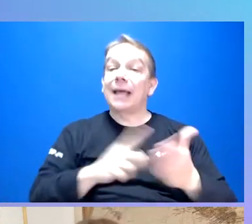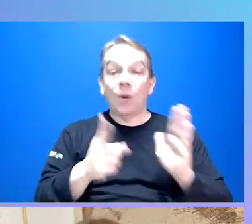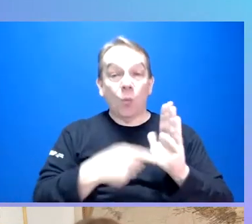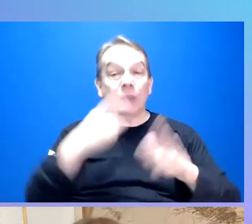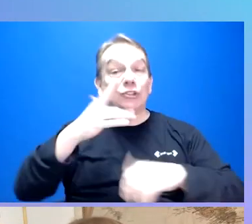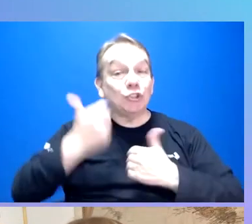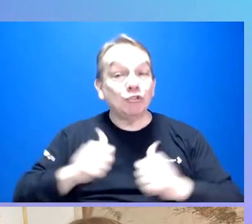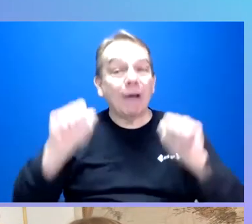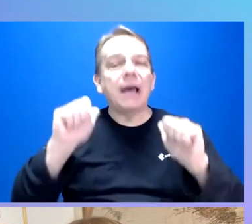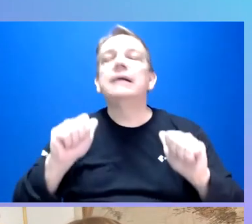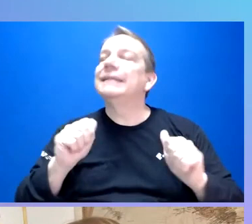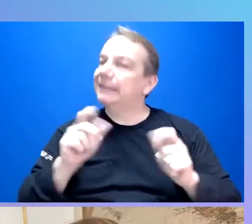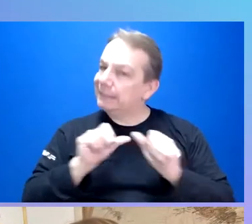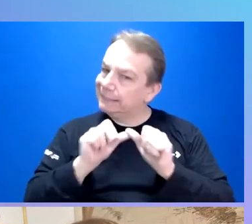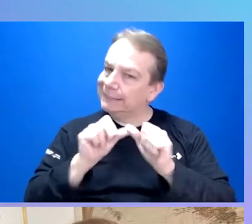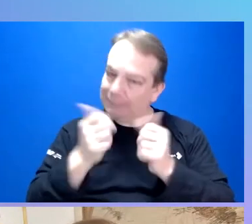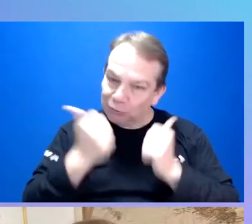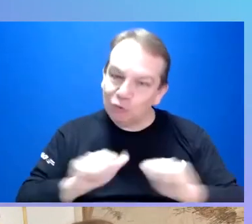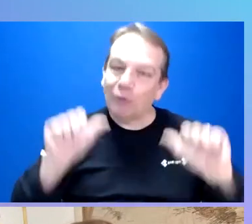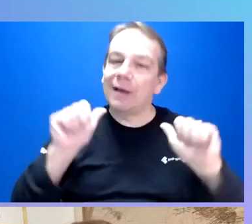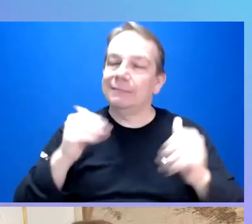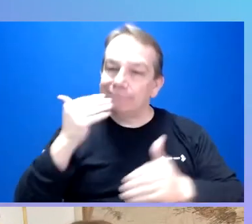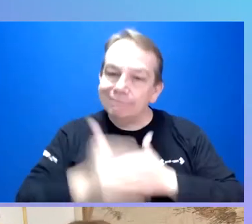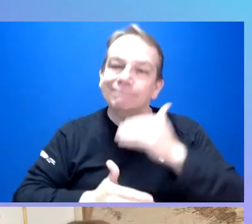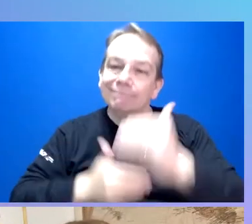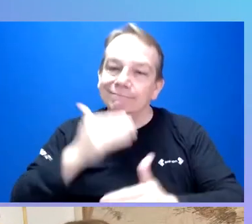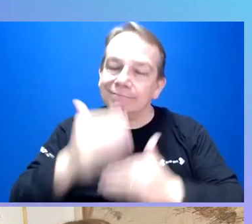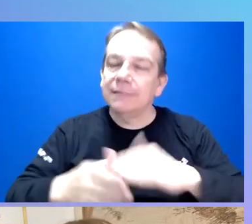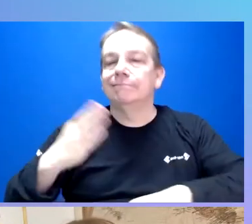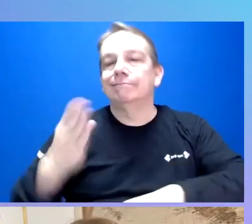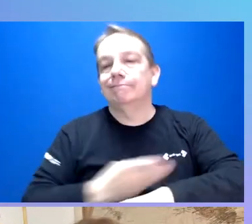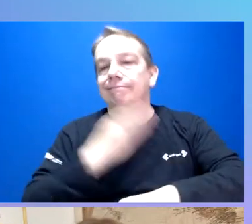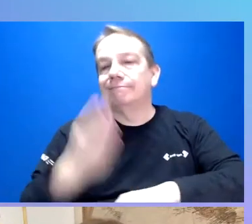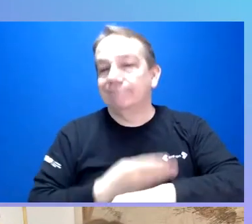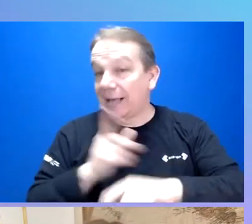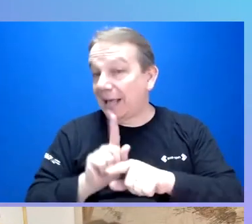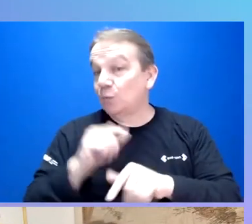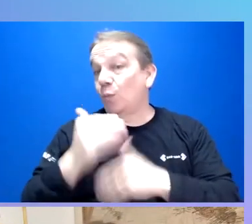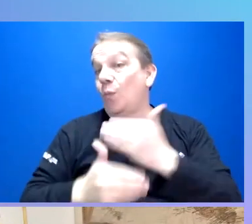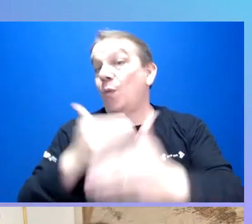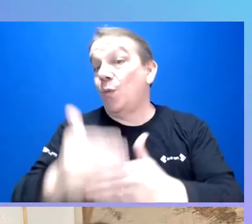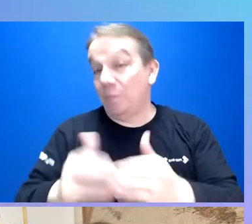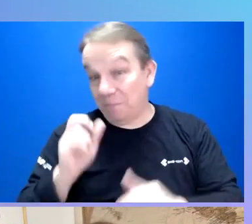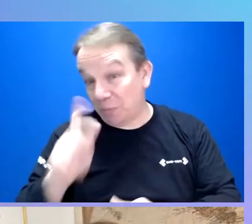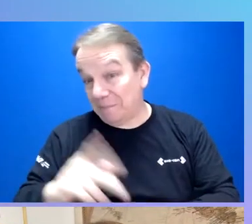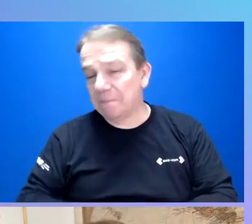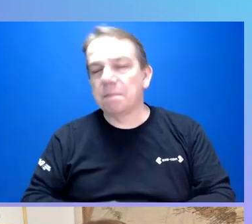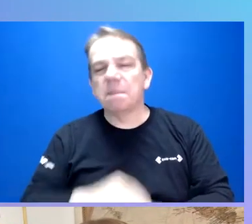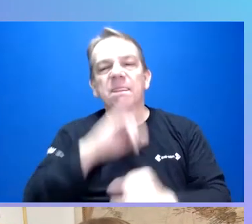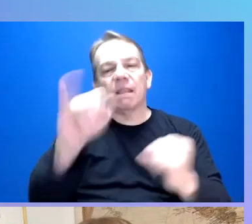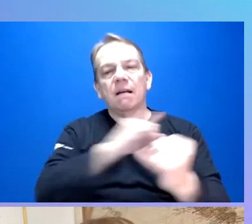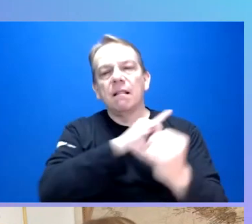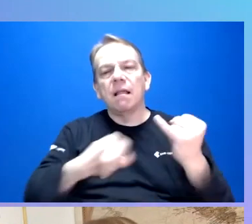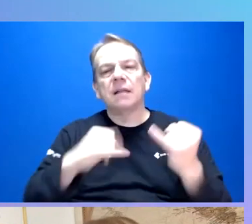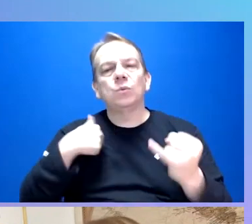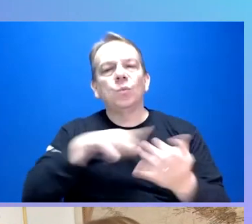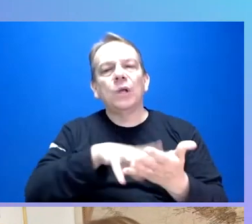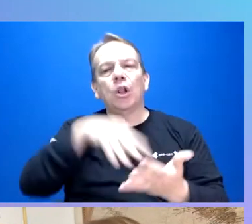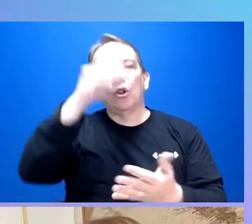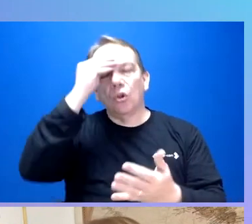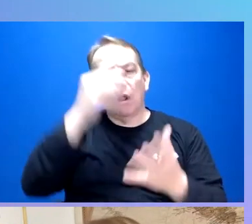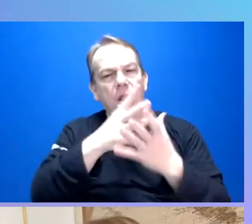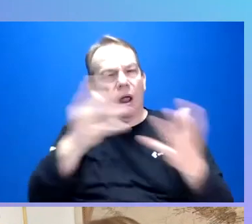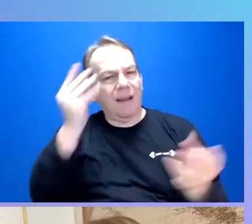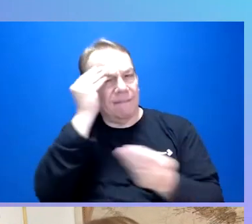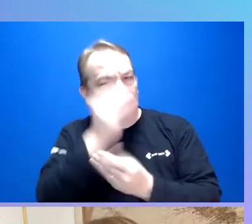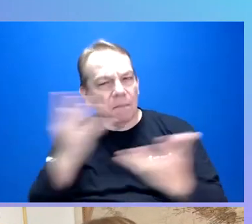iterating, we find good co-design partners, and we just keep making things better. And then the final thing we learned is that we had enough information